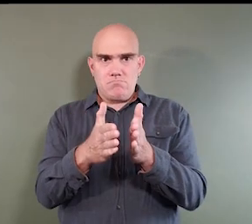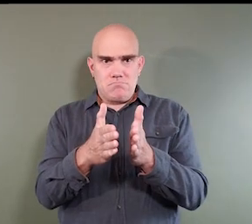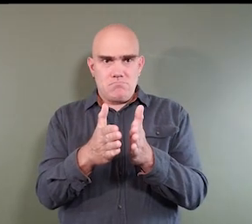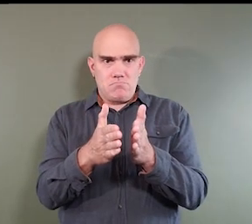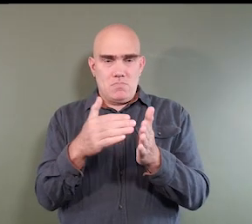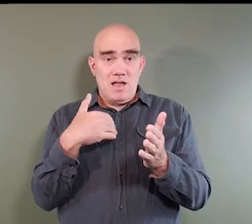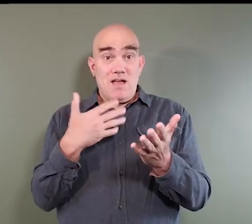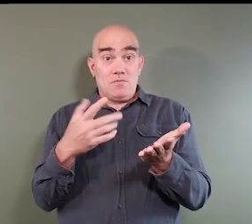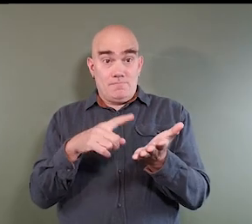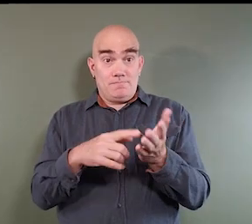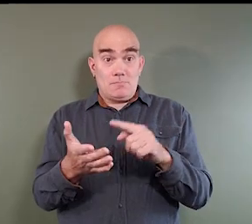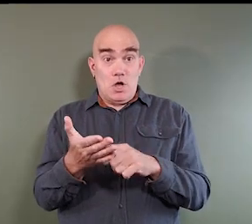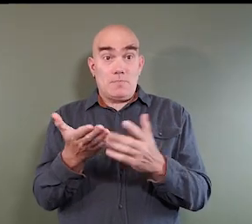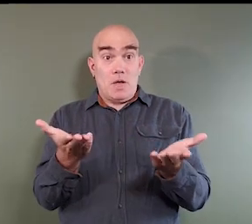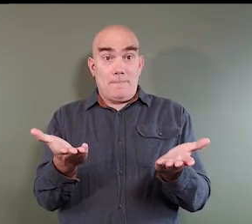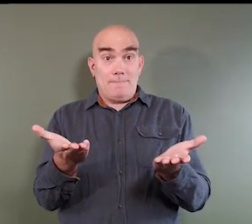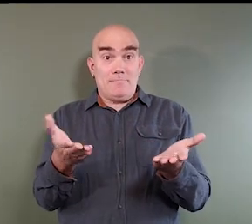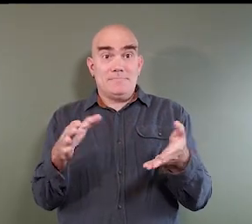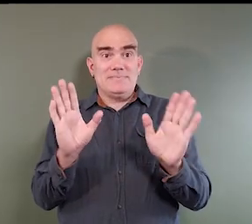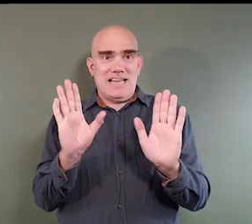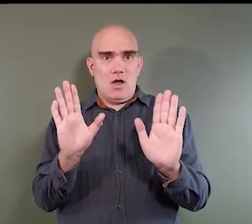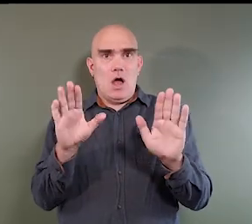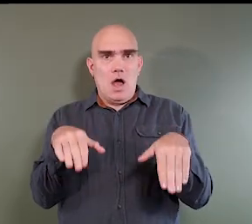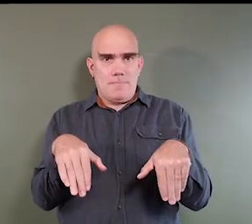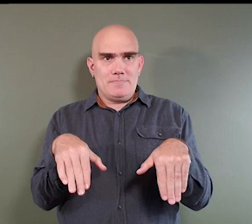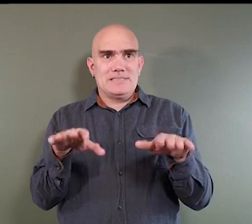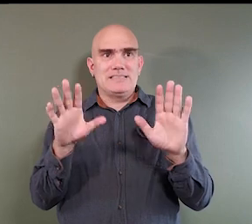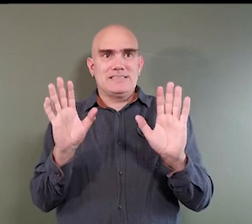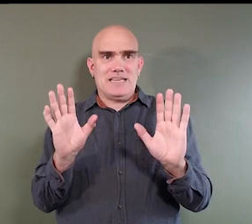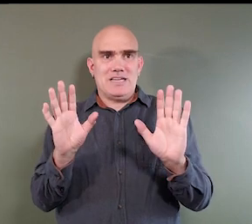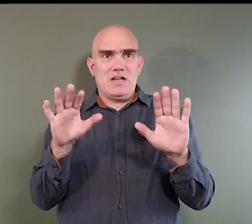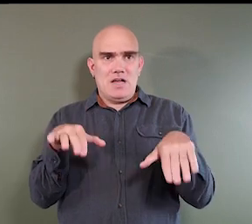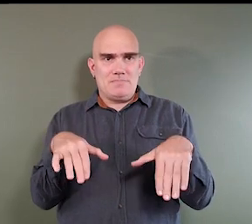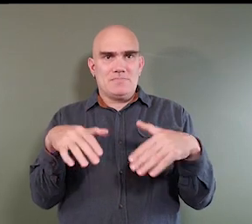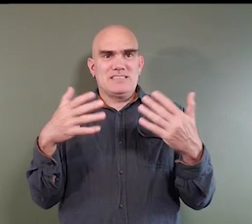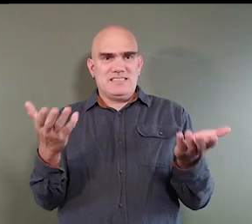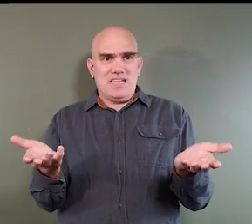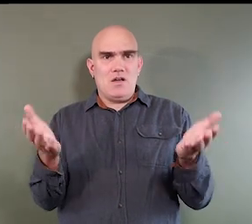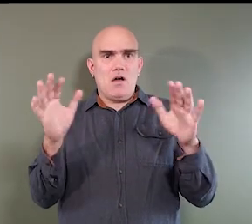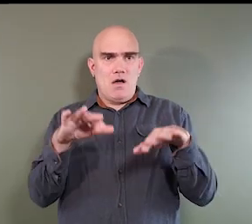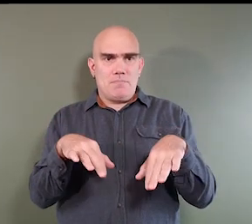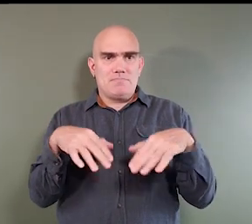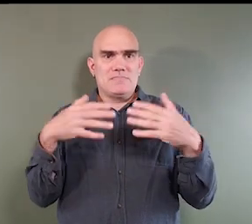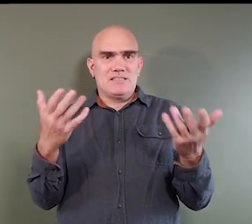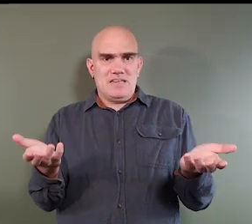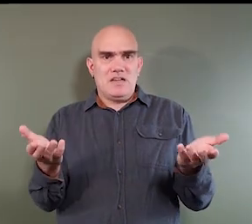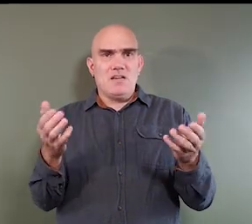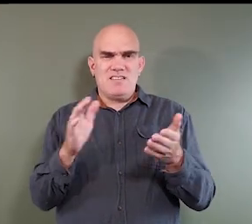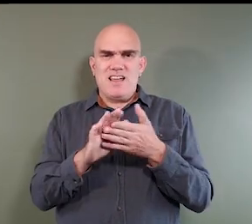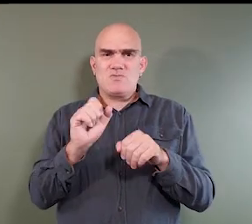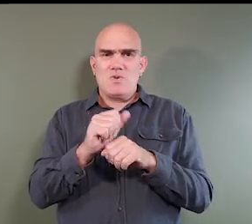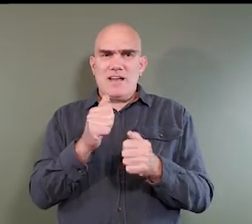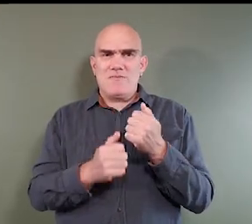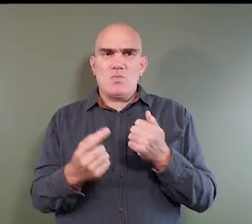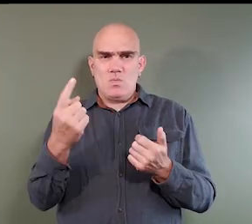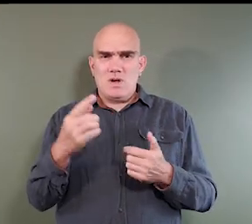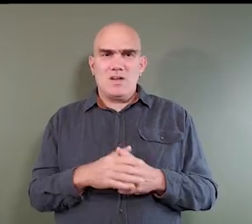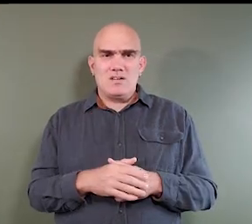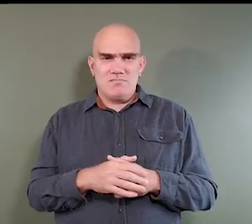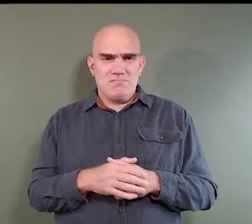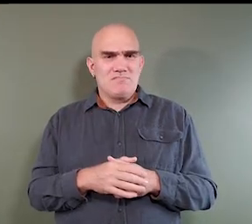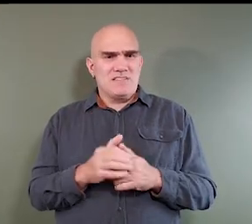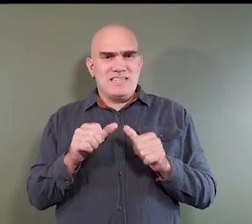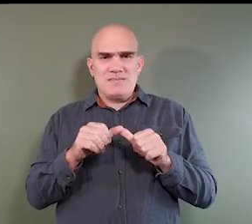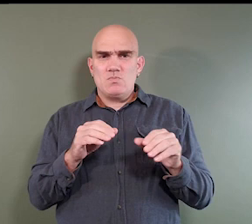going palms up and palms down, right out in front of us. There we go, nice work, everyone. Let's